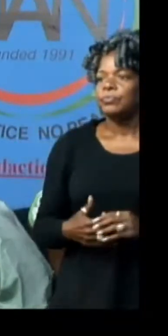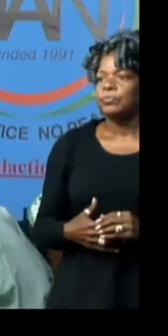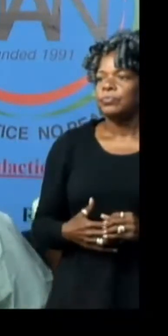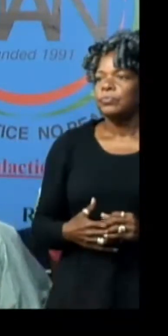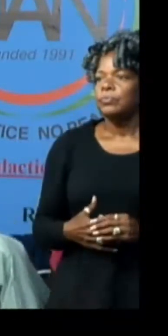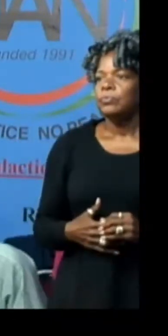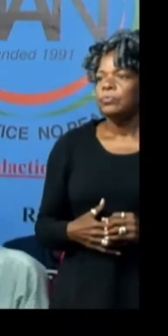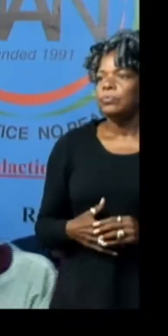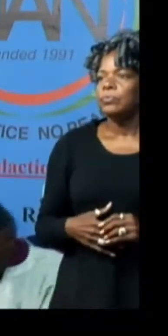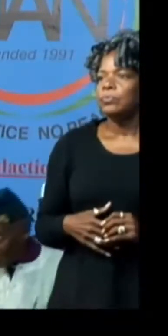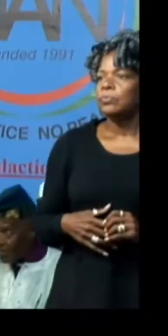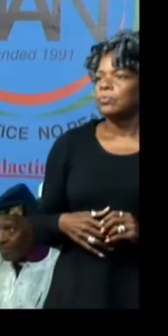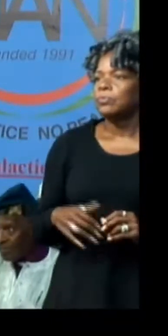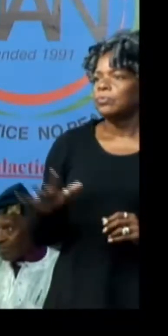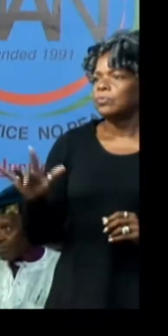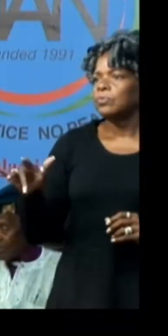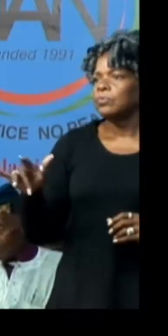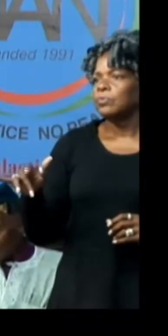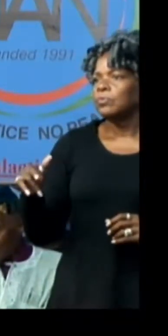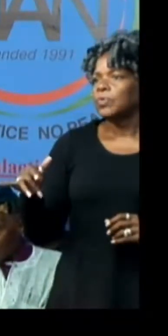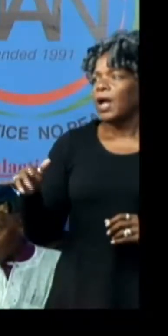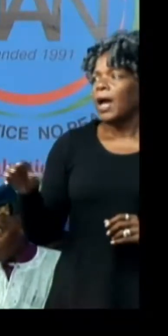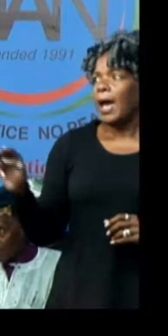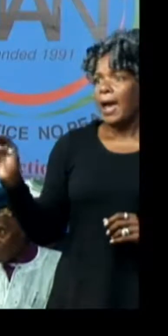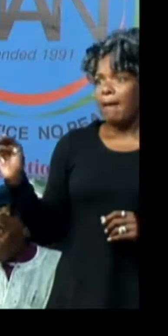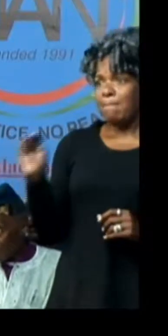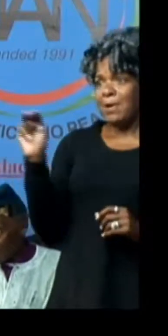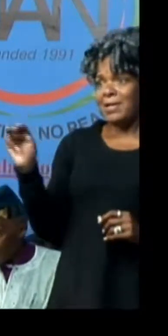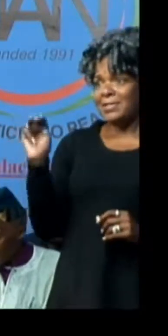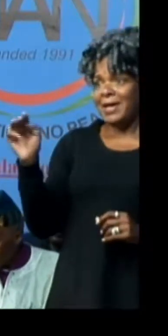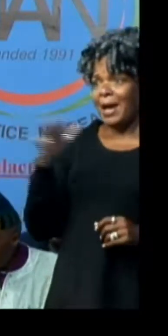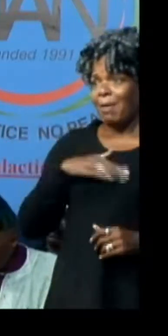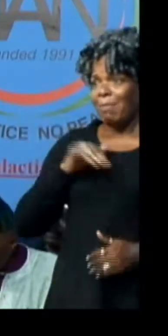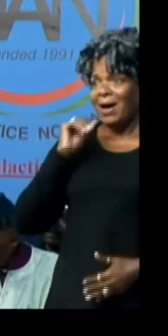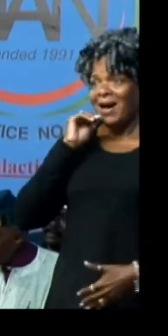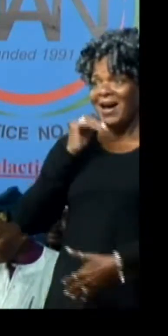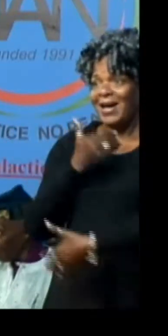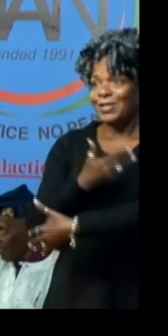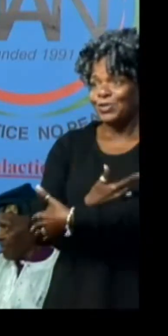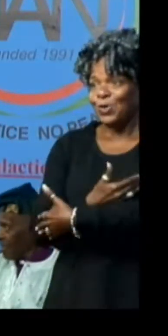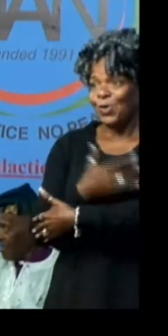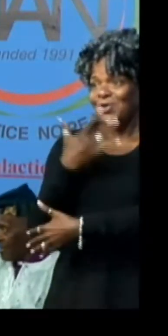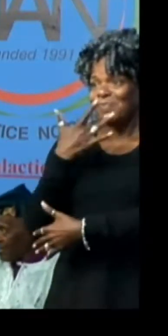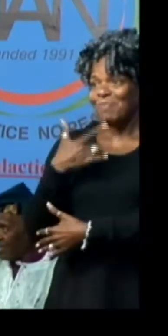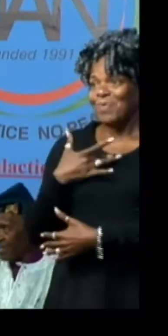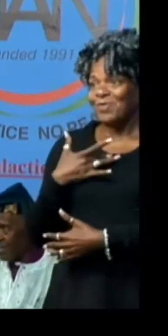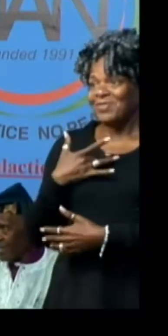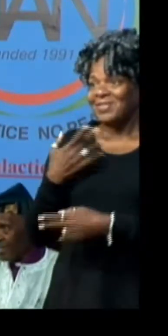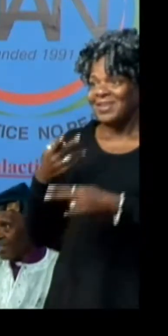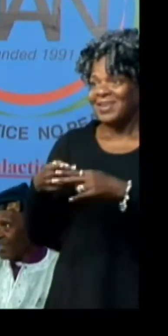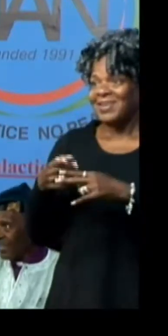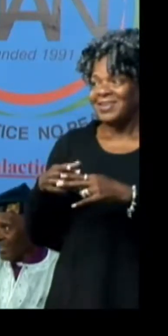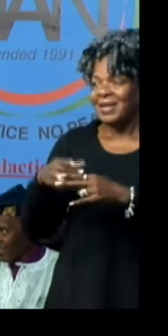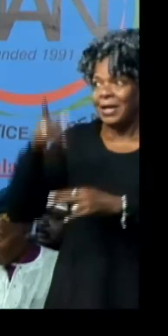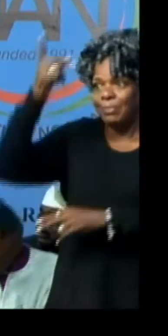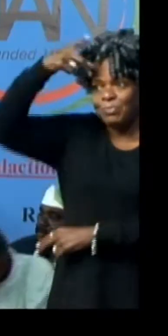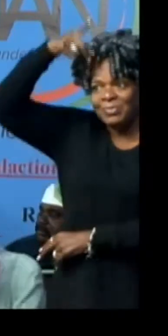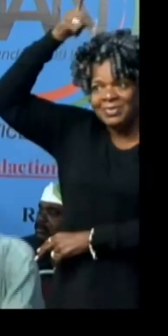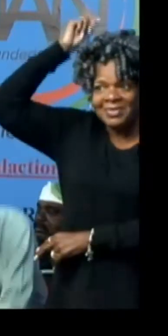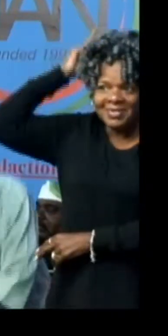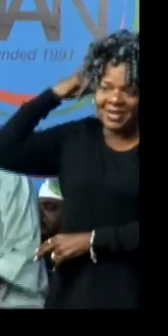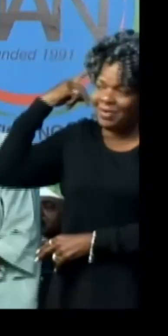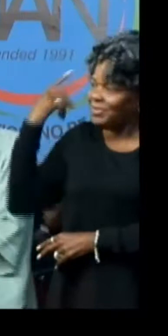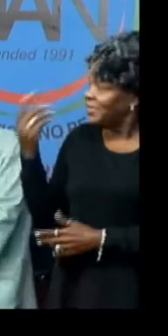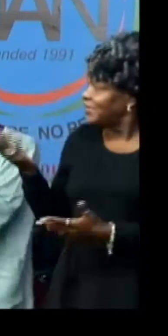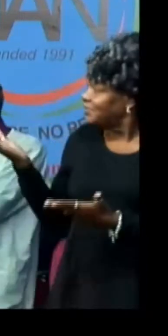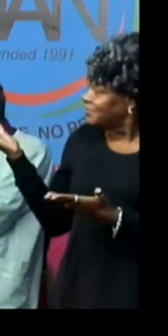On Monday will be the birthday of my oldest daughter, the producer of our broadcast, head of membership, Dominique Schaaf.